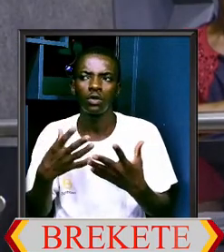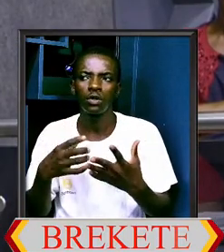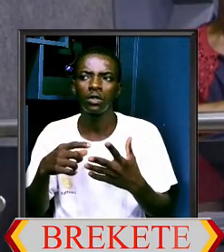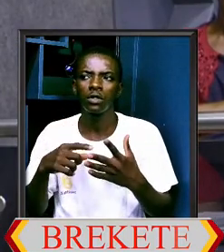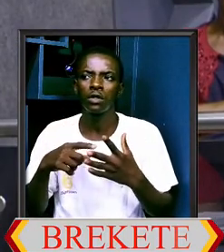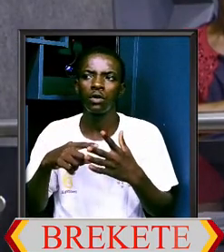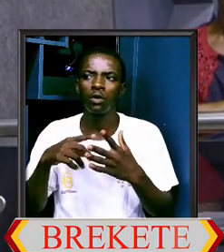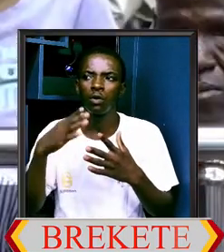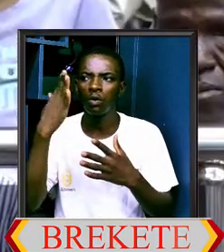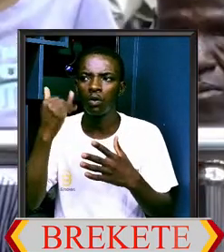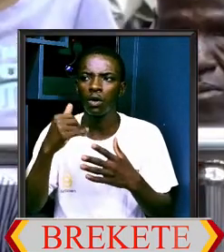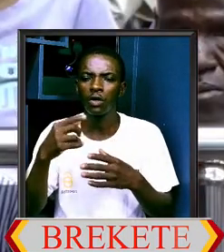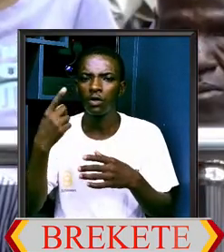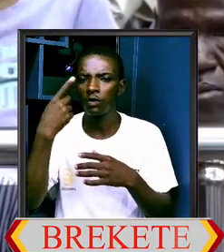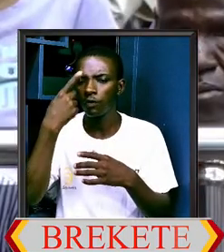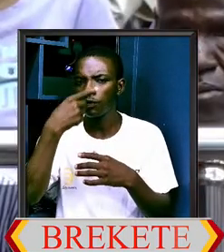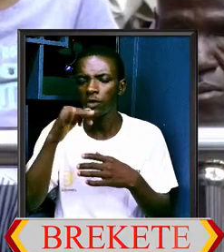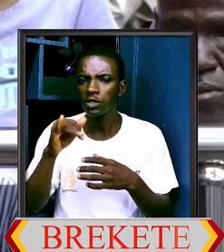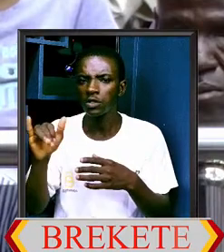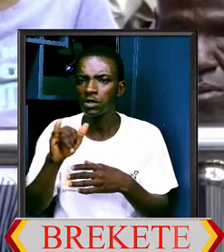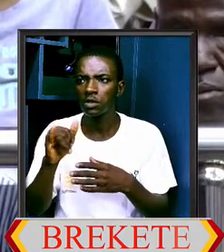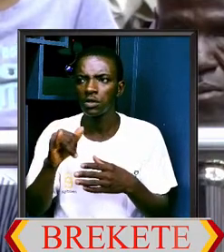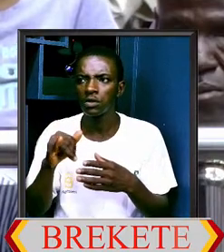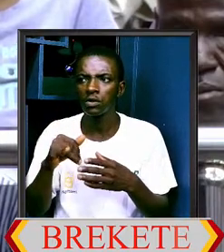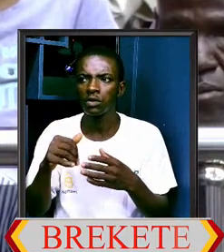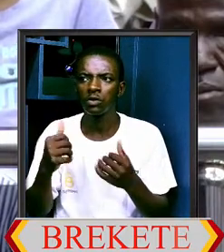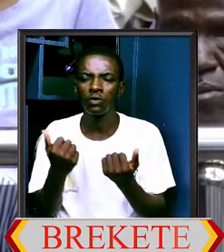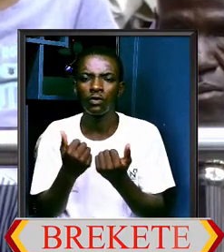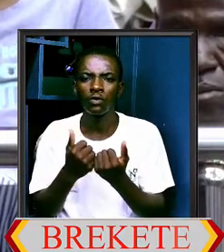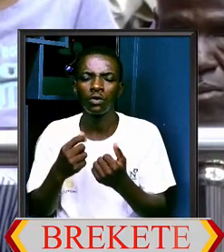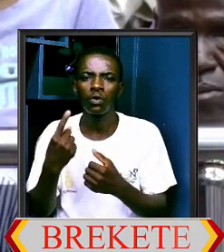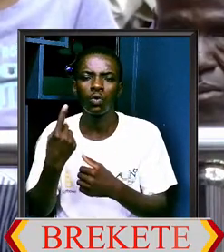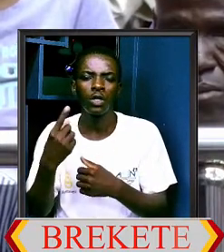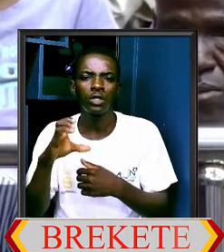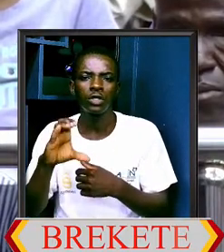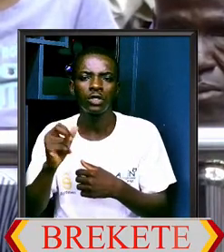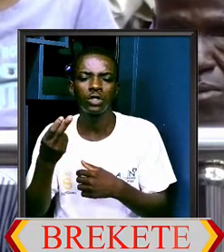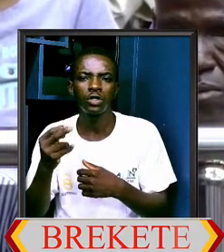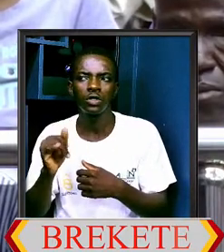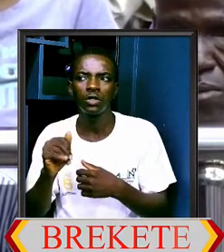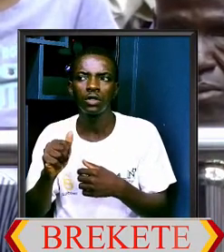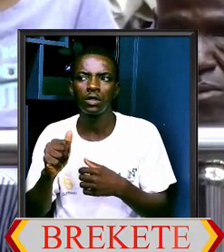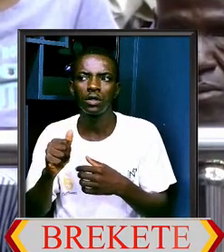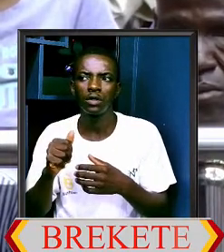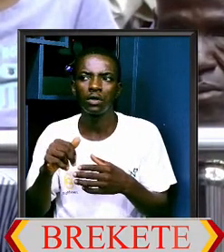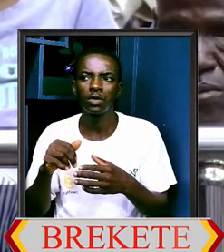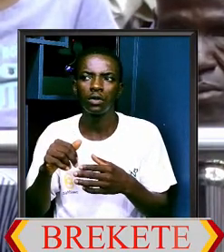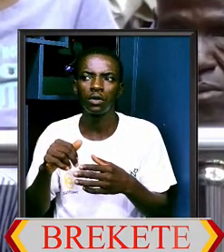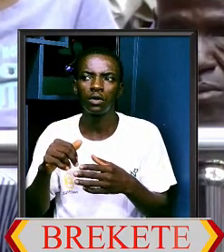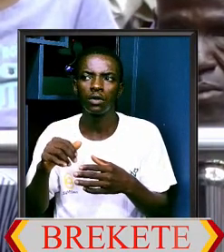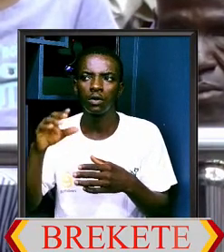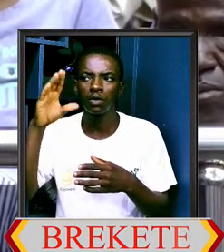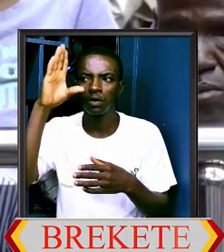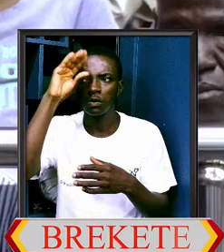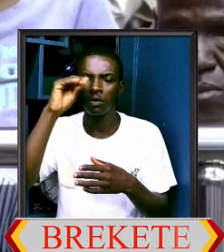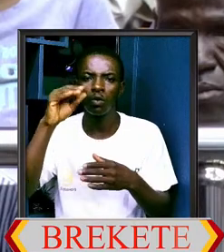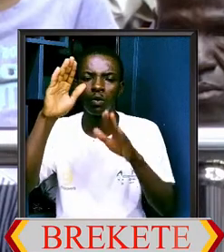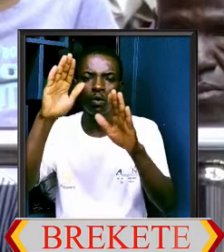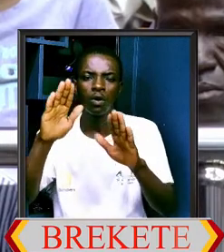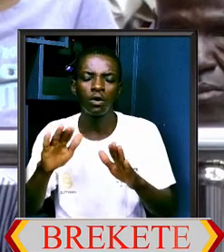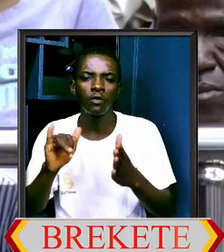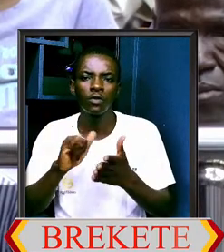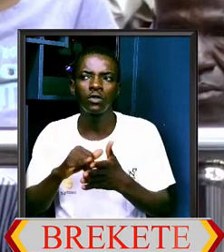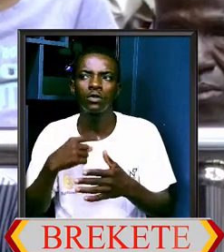Then I say, why your face is like this? Is it fight? I say, no, it's one chance. Sir, the man is so